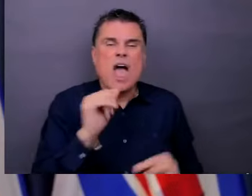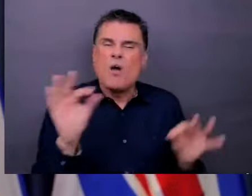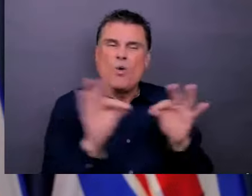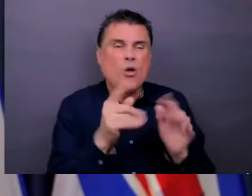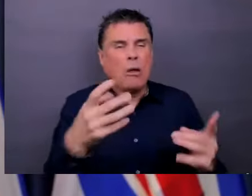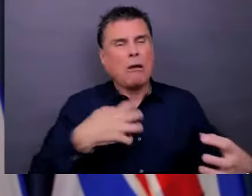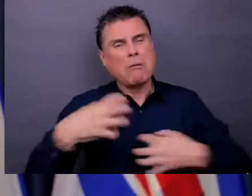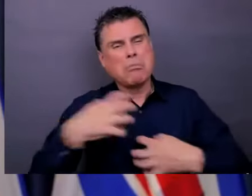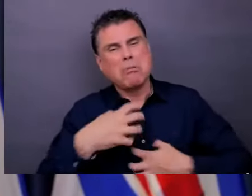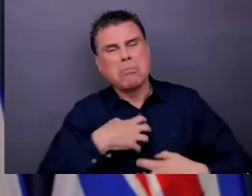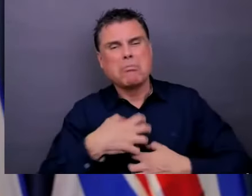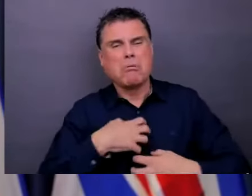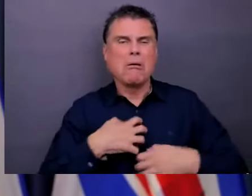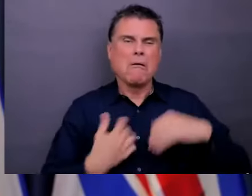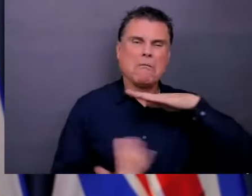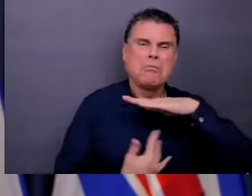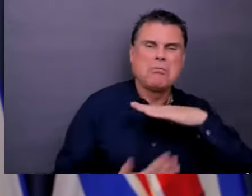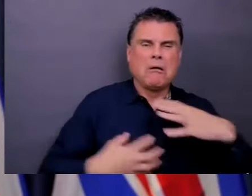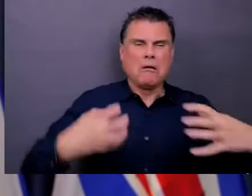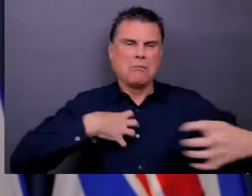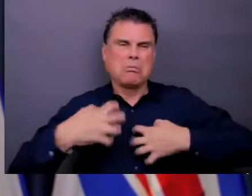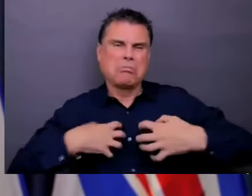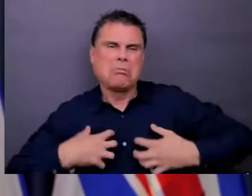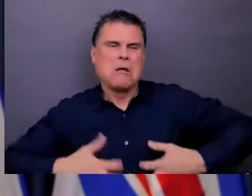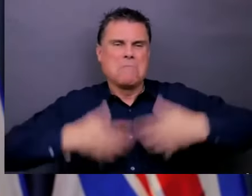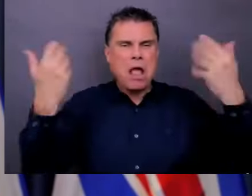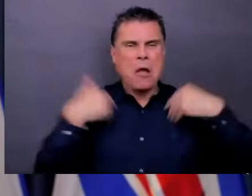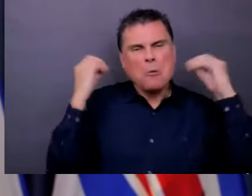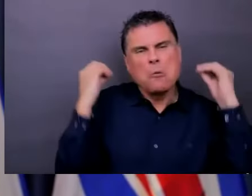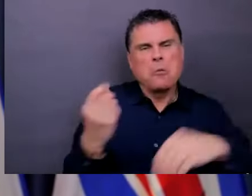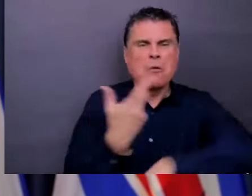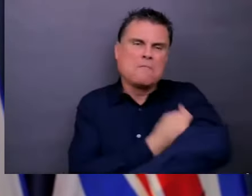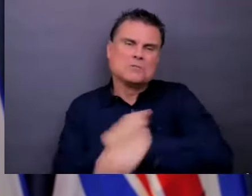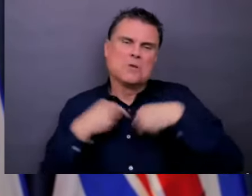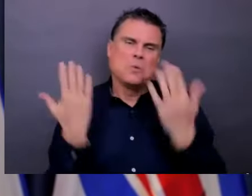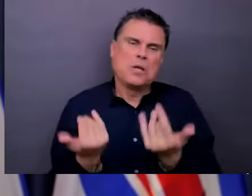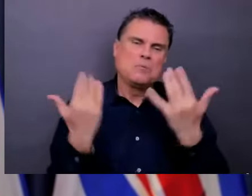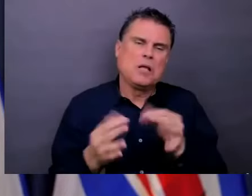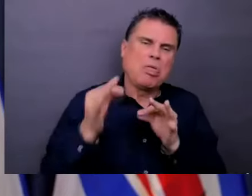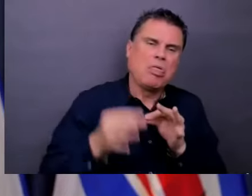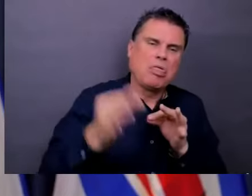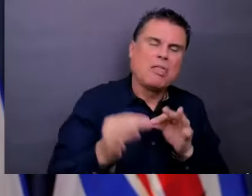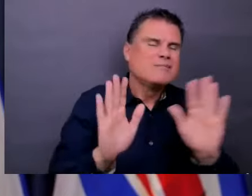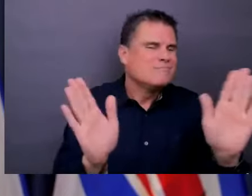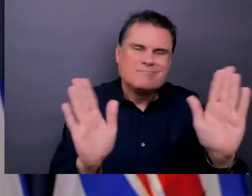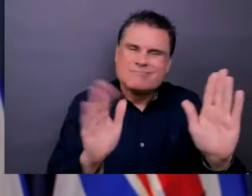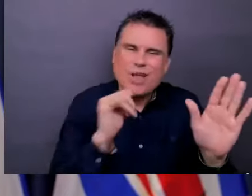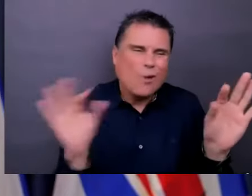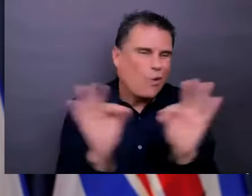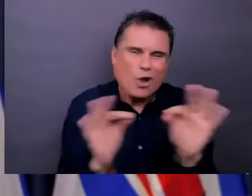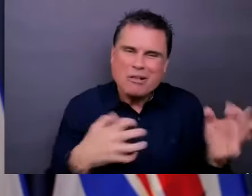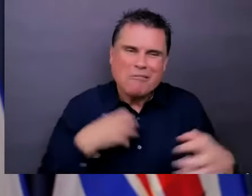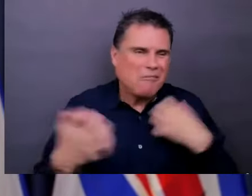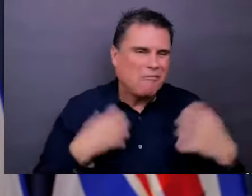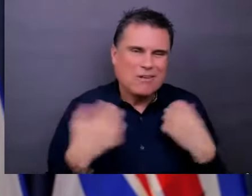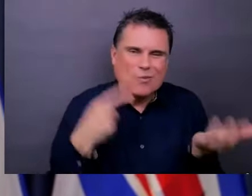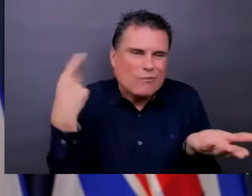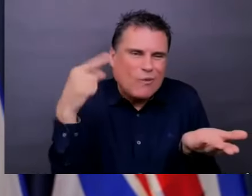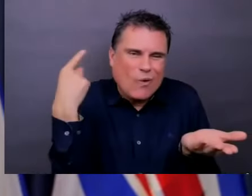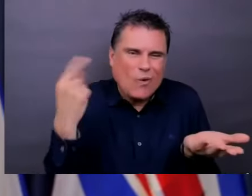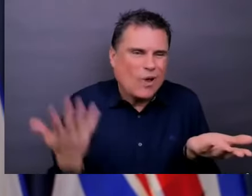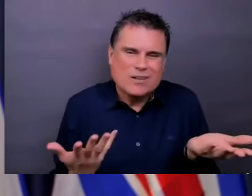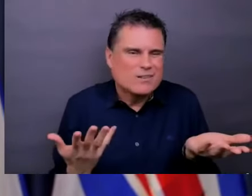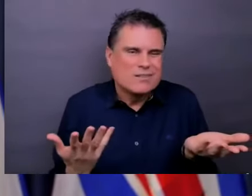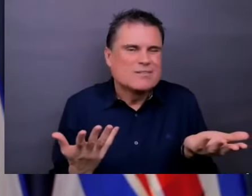most effective possible way to protect the most vulnerable first, and then everybody else. Would we like to have more doses? Absolutely.